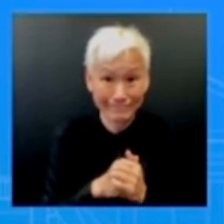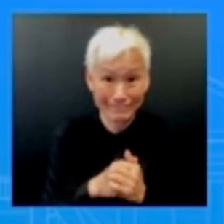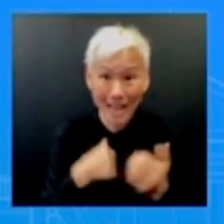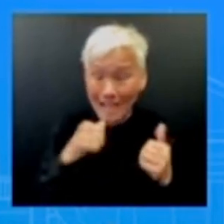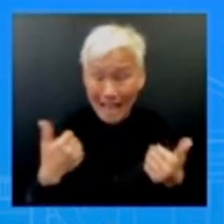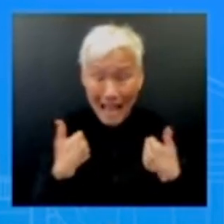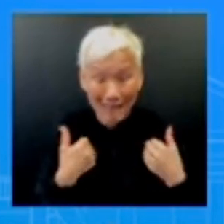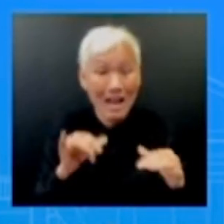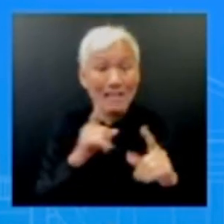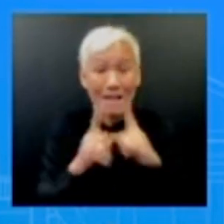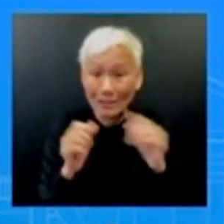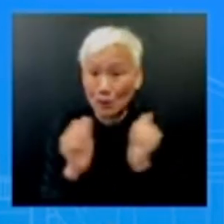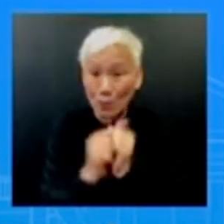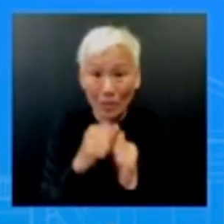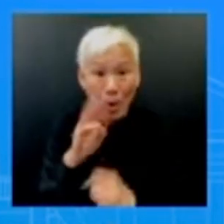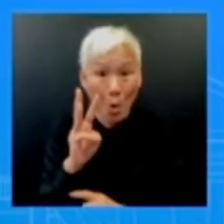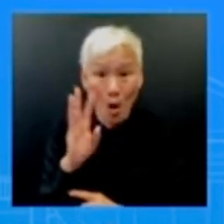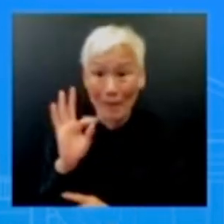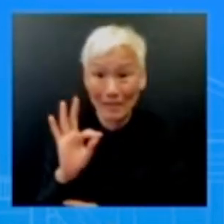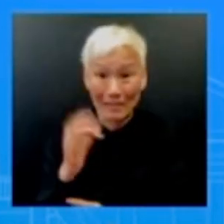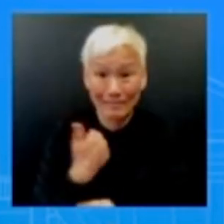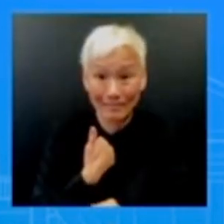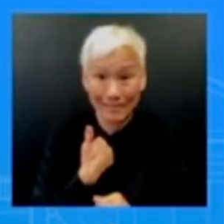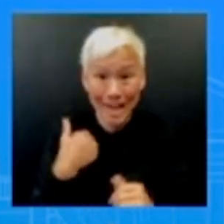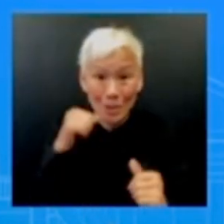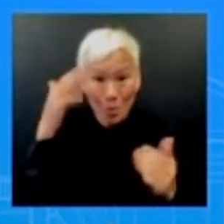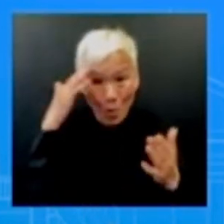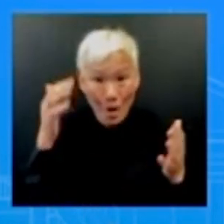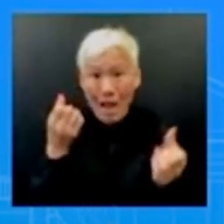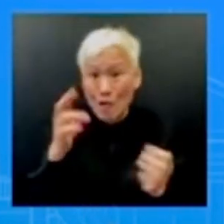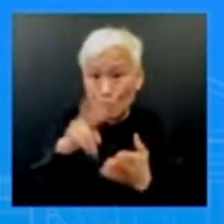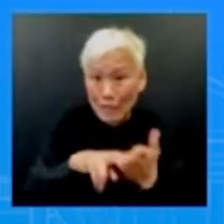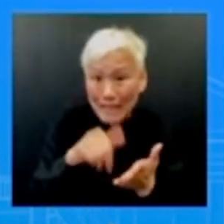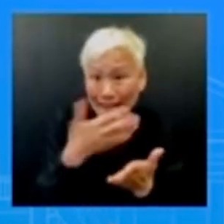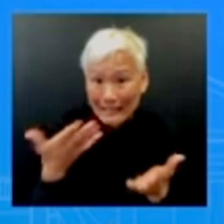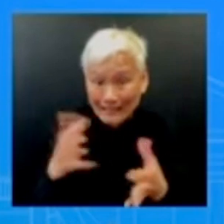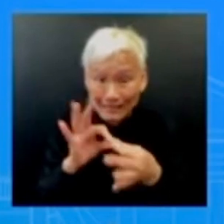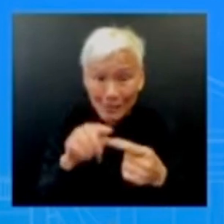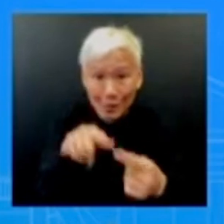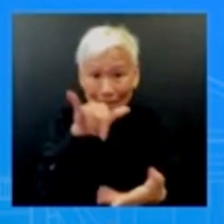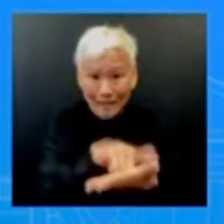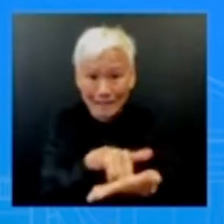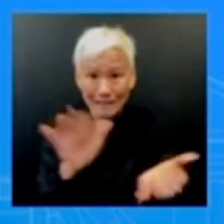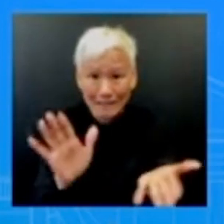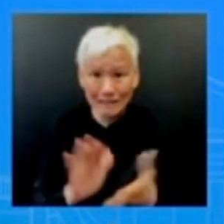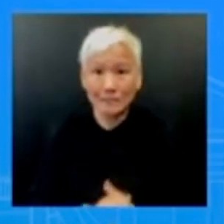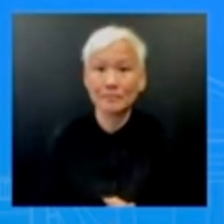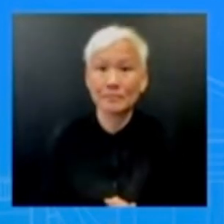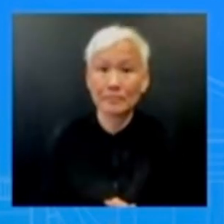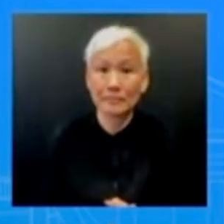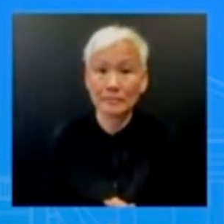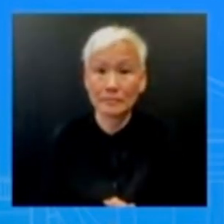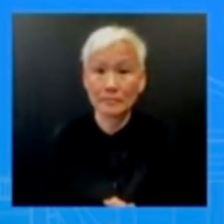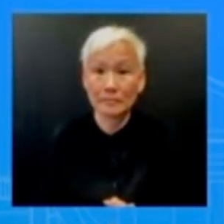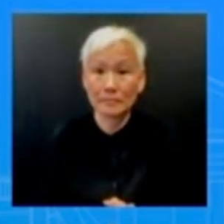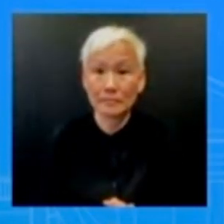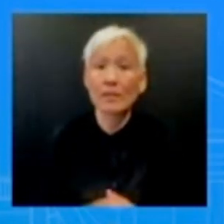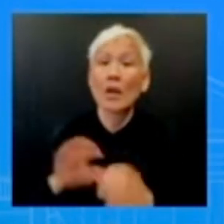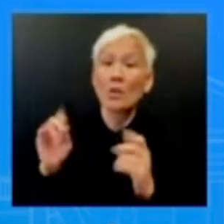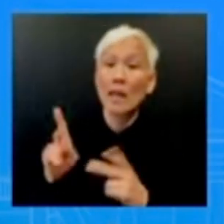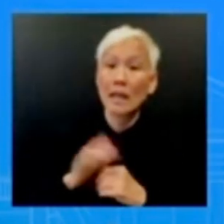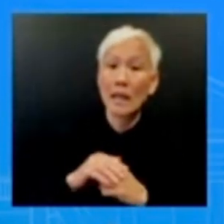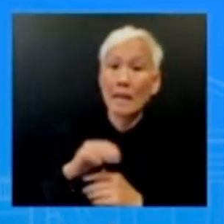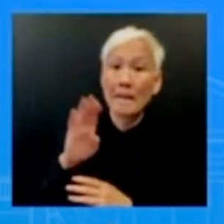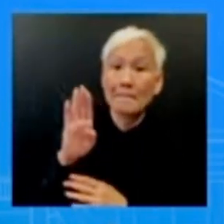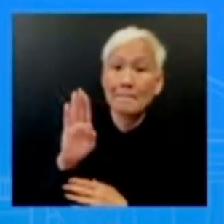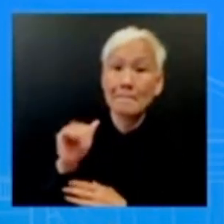anything to read out at this time. No problem. Just following up on the broad question about banking, can you give us a sense of